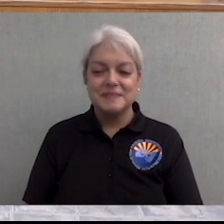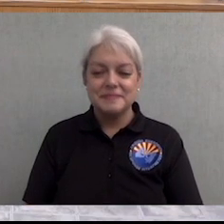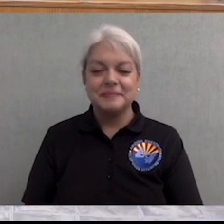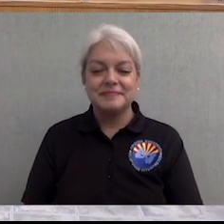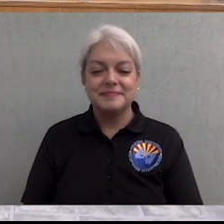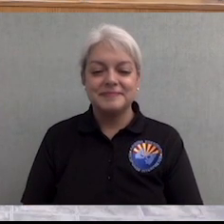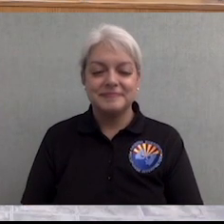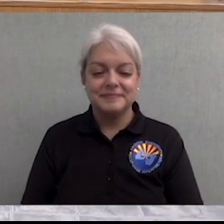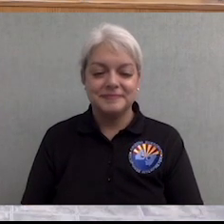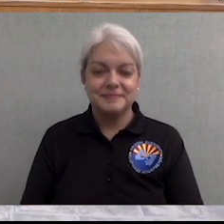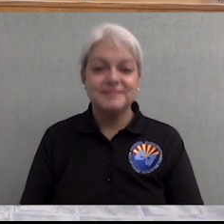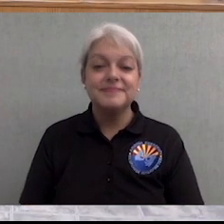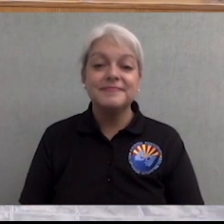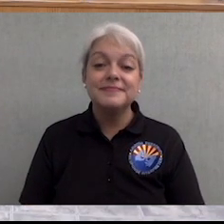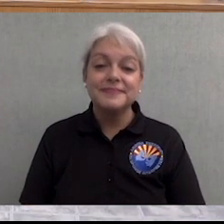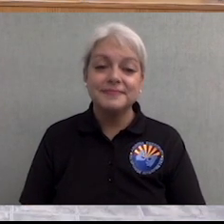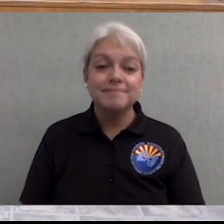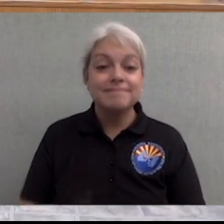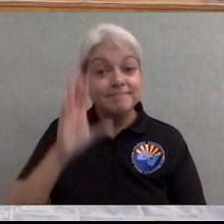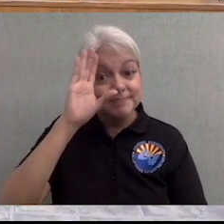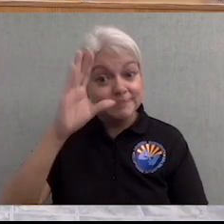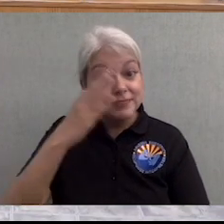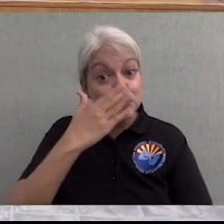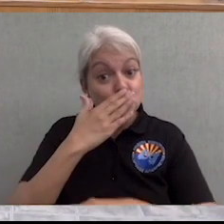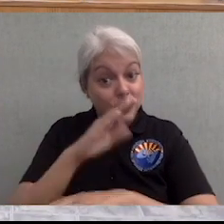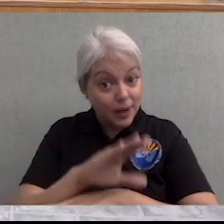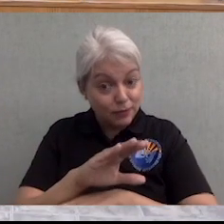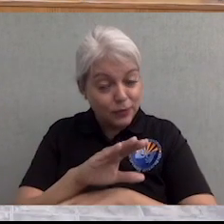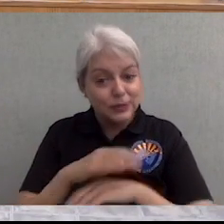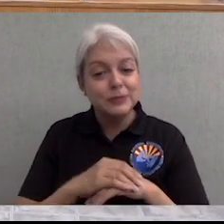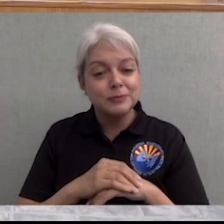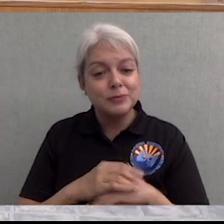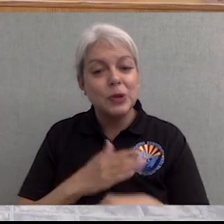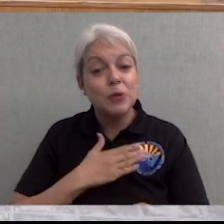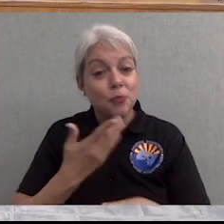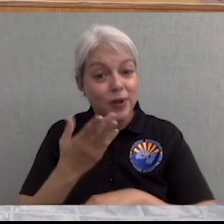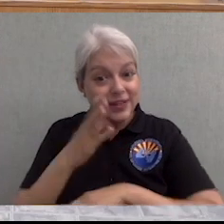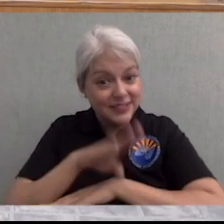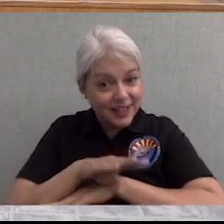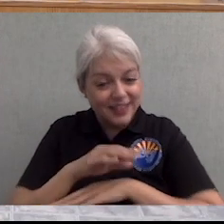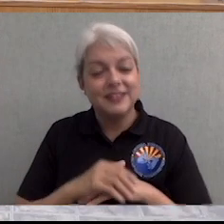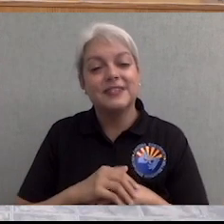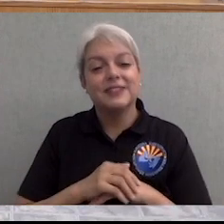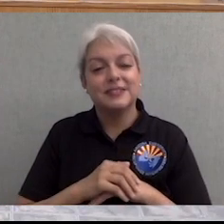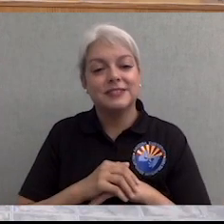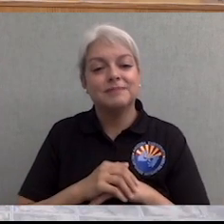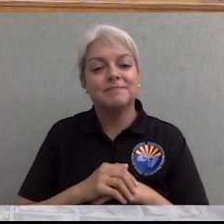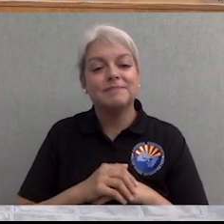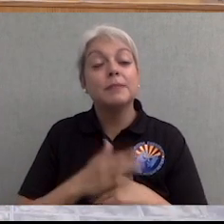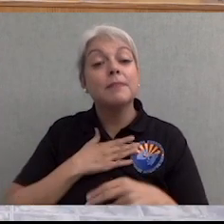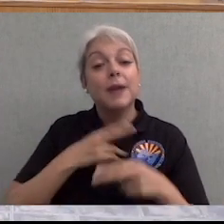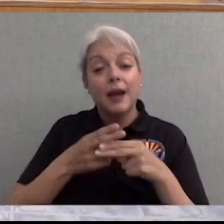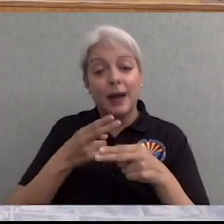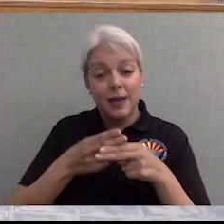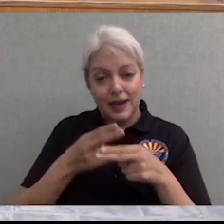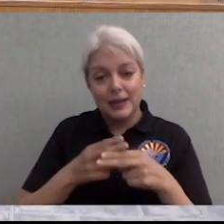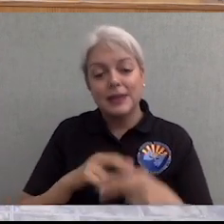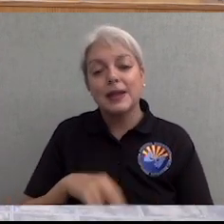Good afternoon. Buenas tardes. Dios te bendiga. My name is Mary Jane Buenamea. I'm a